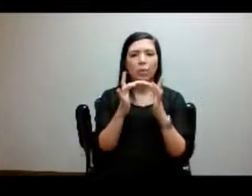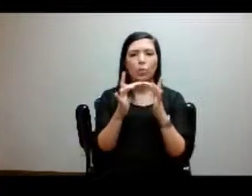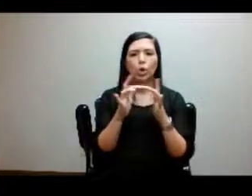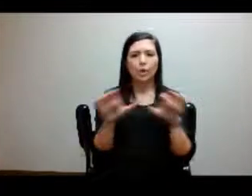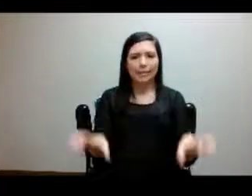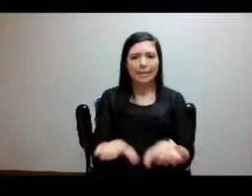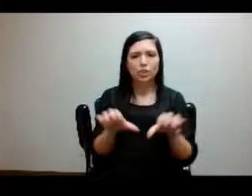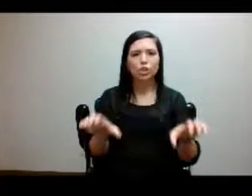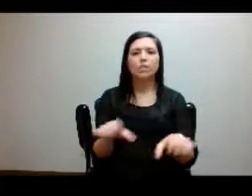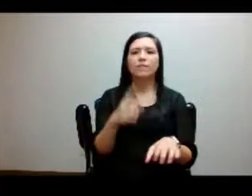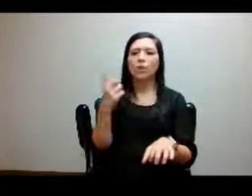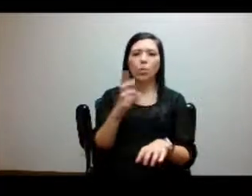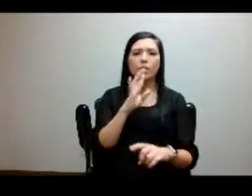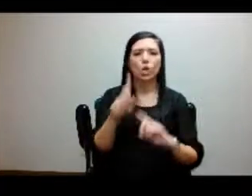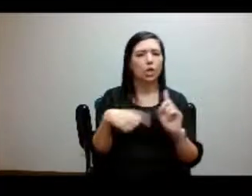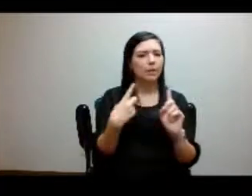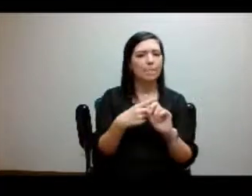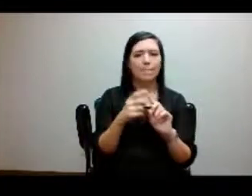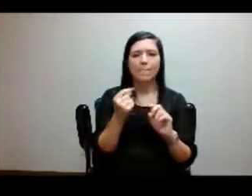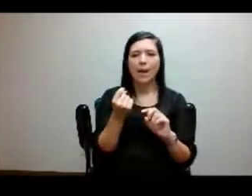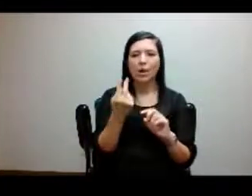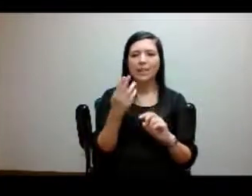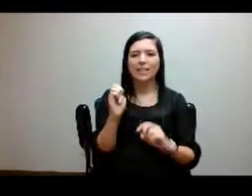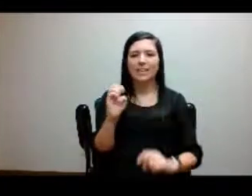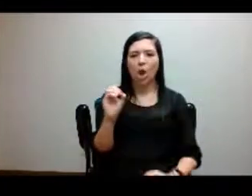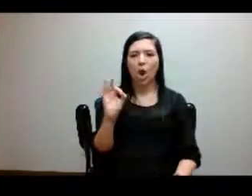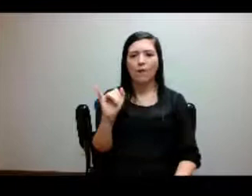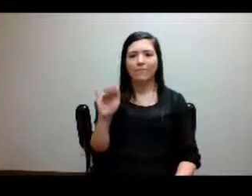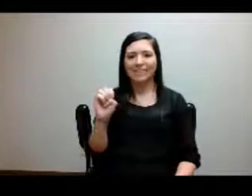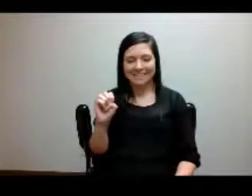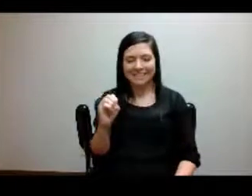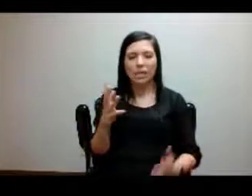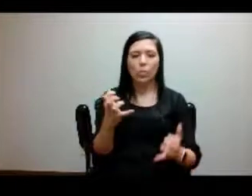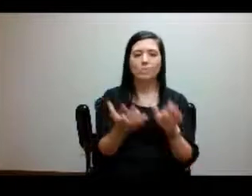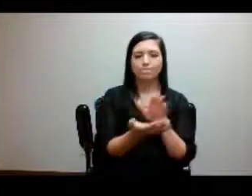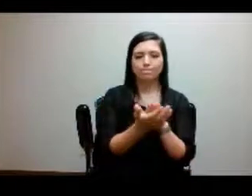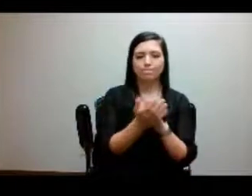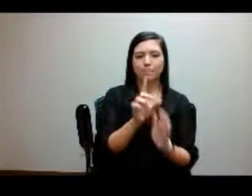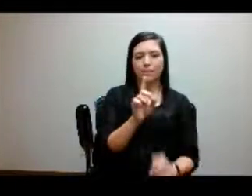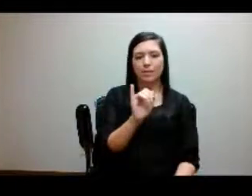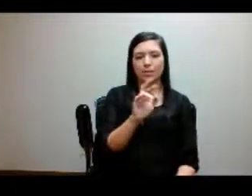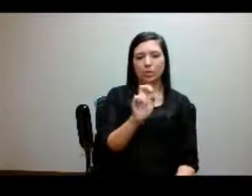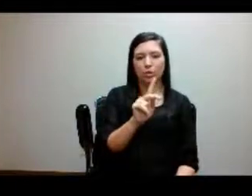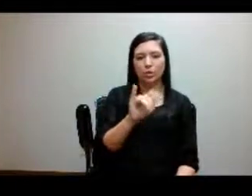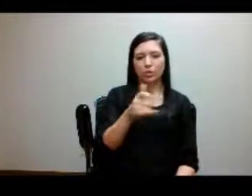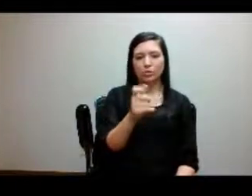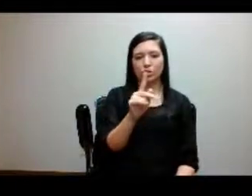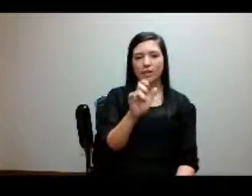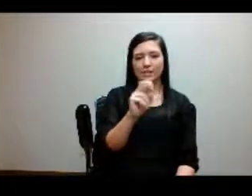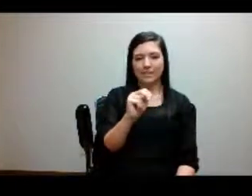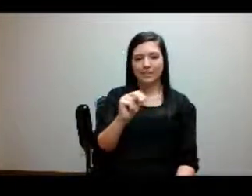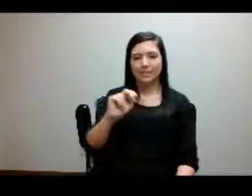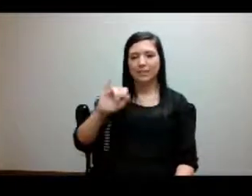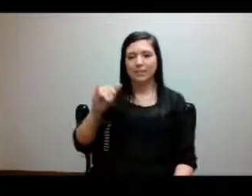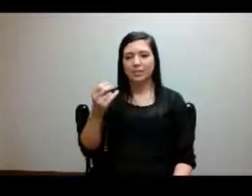the office, and so want to give a big shout out to Mr. Dirk Jackson and Mr. Johnny Salas. Congratulations.